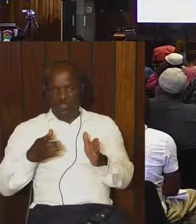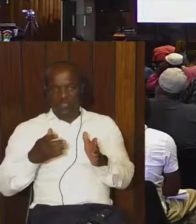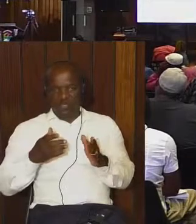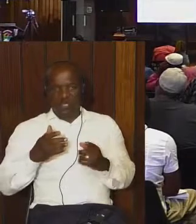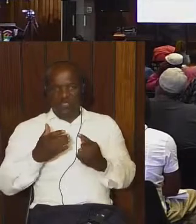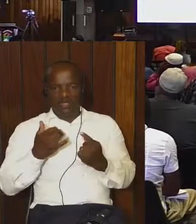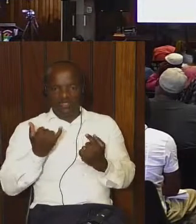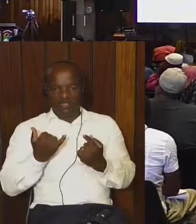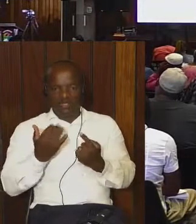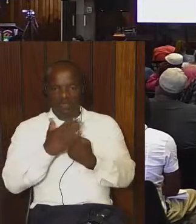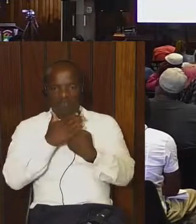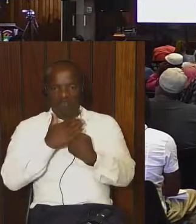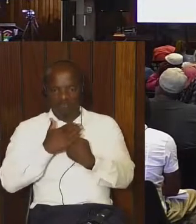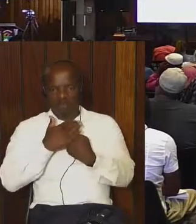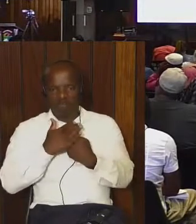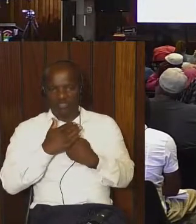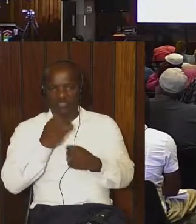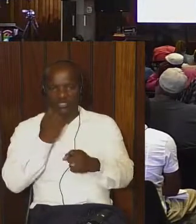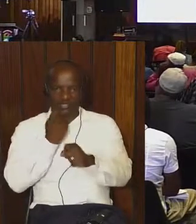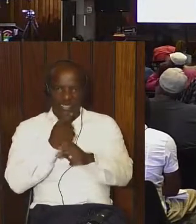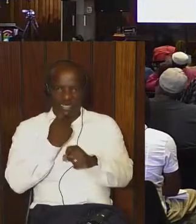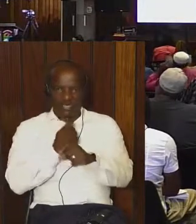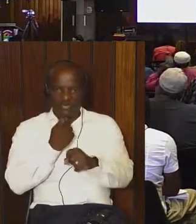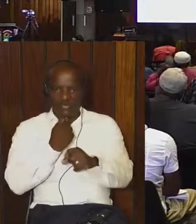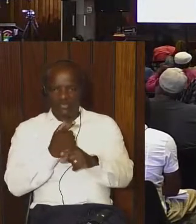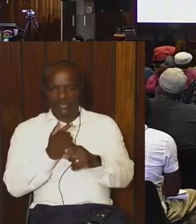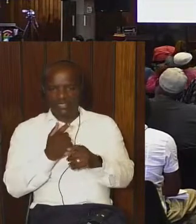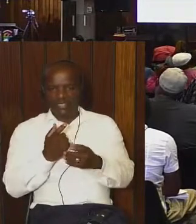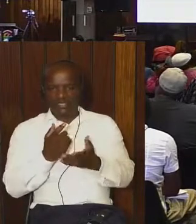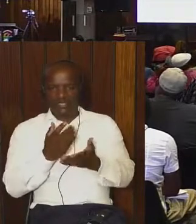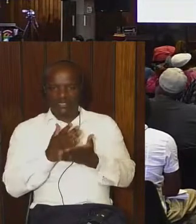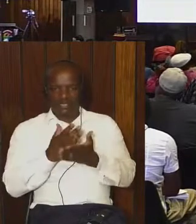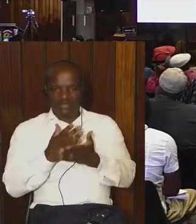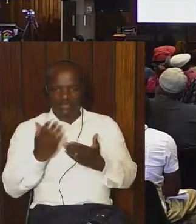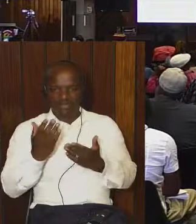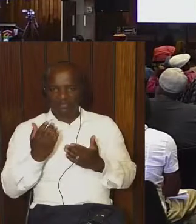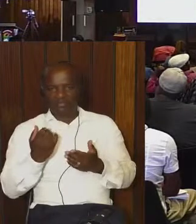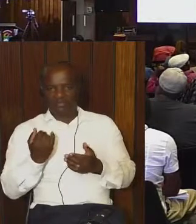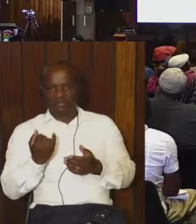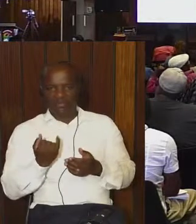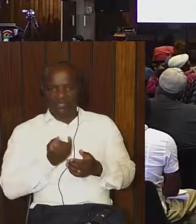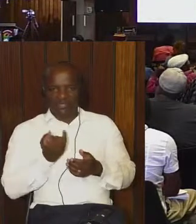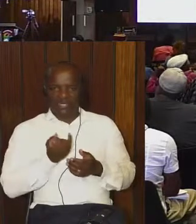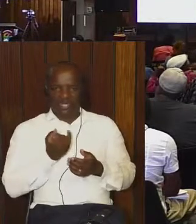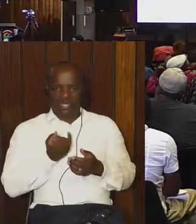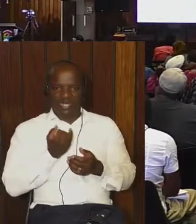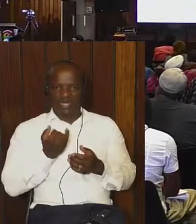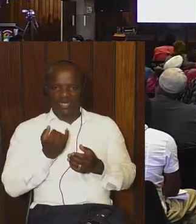taxis. And we are dealing with the parents that are single parents, and most of them are